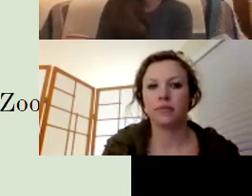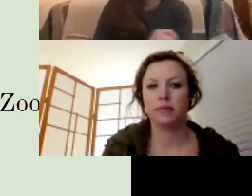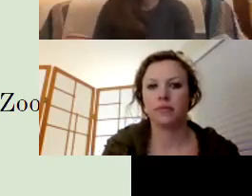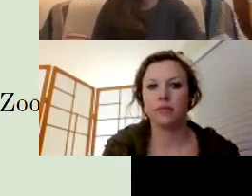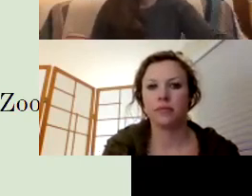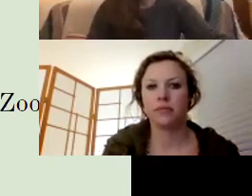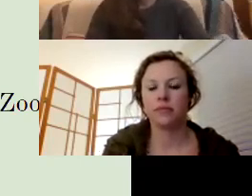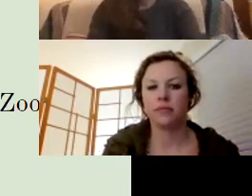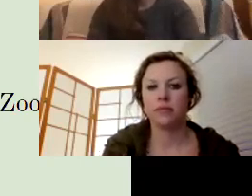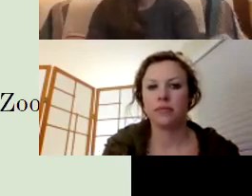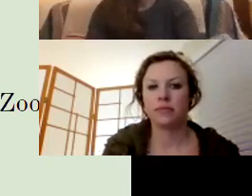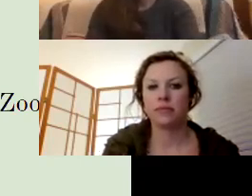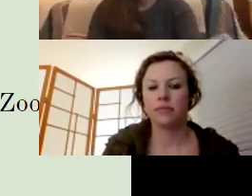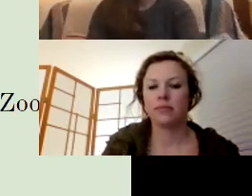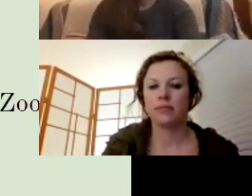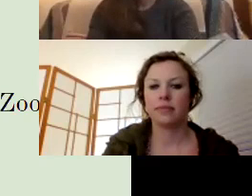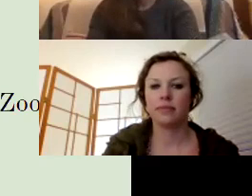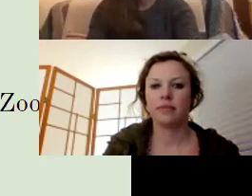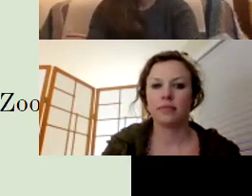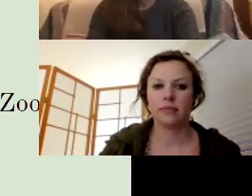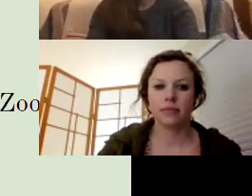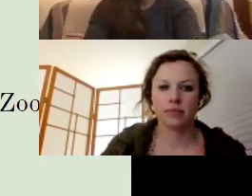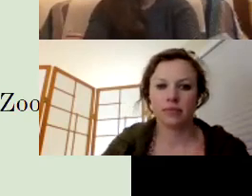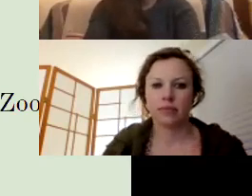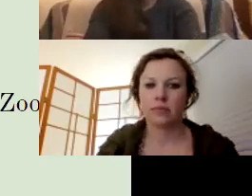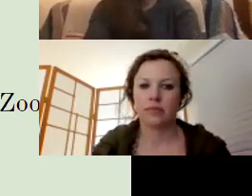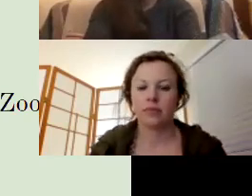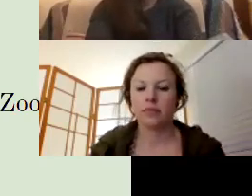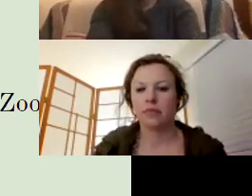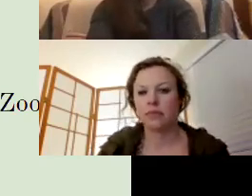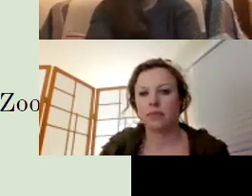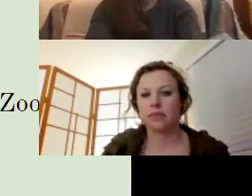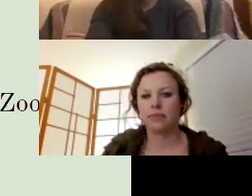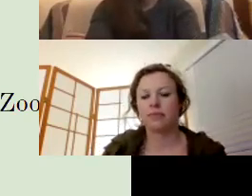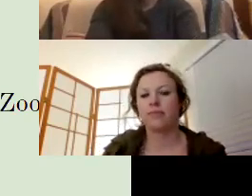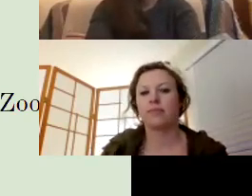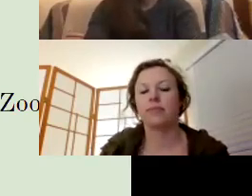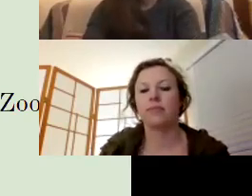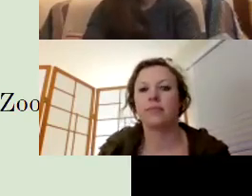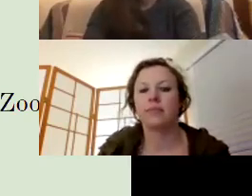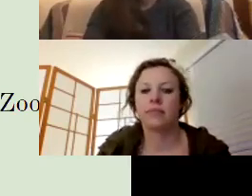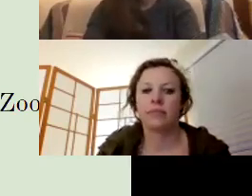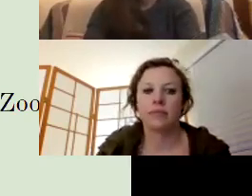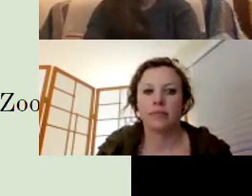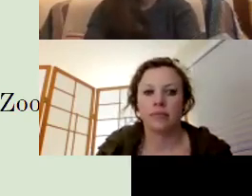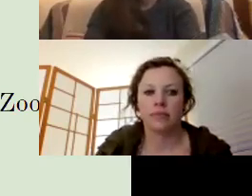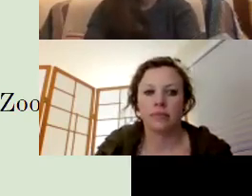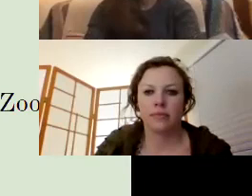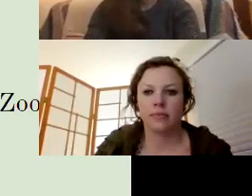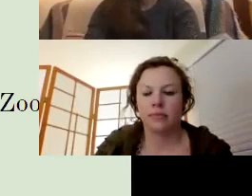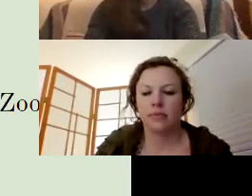of your students, maybe you have been to a presentation with Devin before, and she's going to do our presentation about the nuts and bolts of